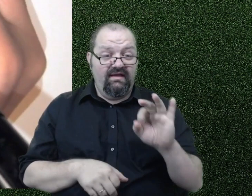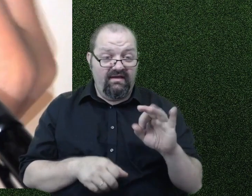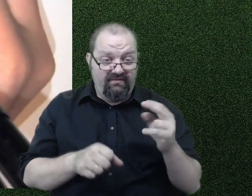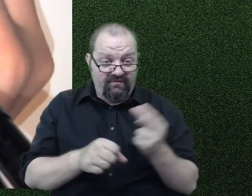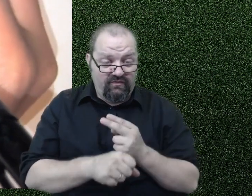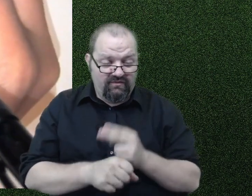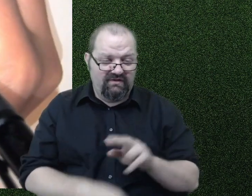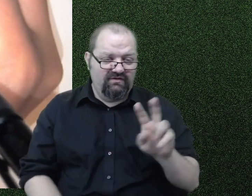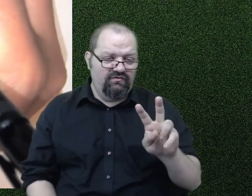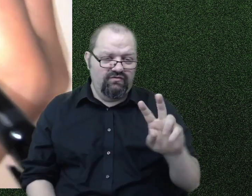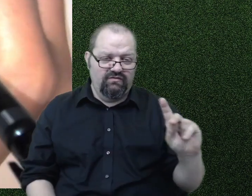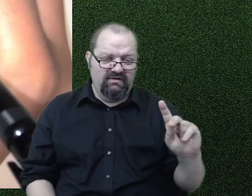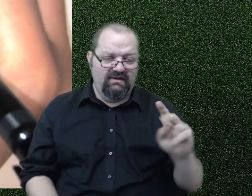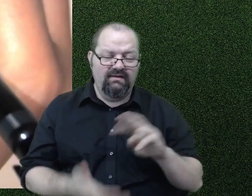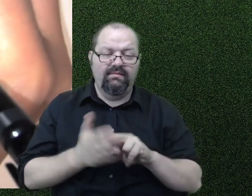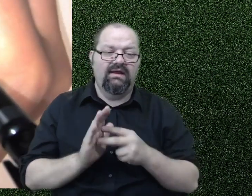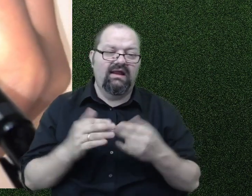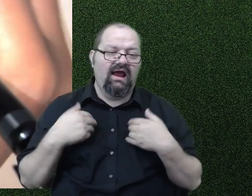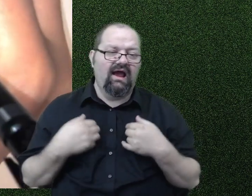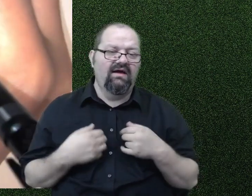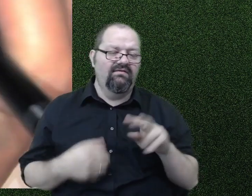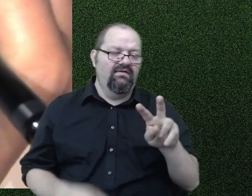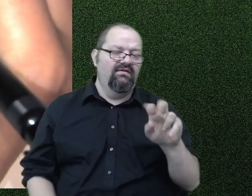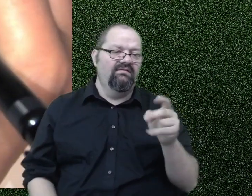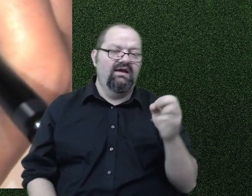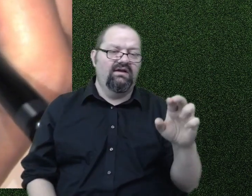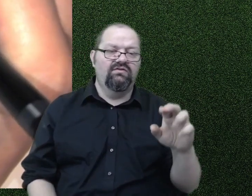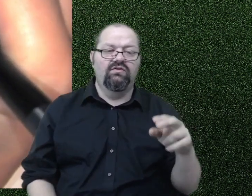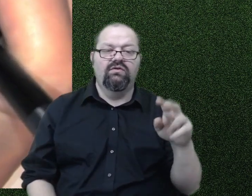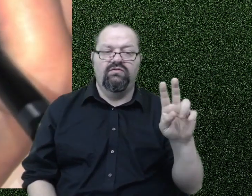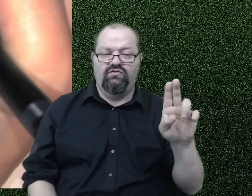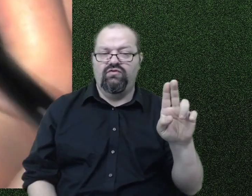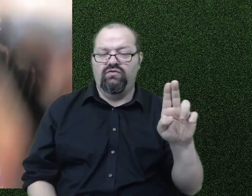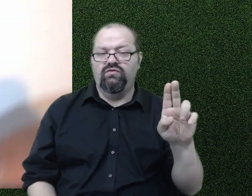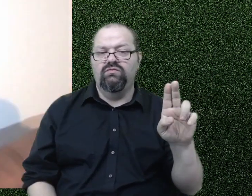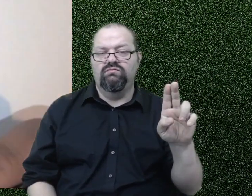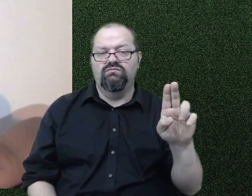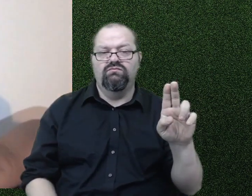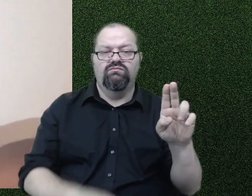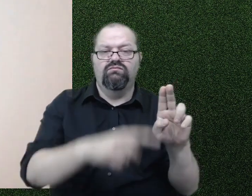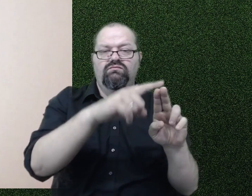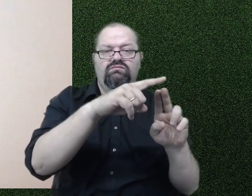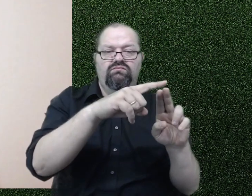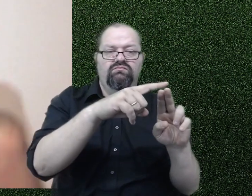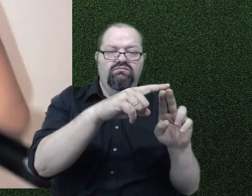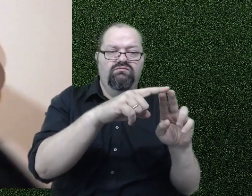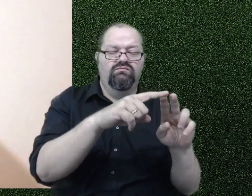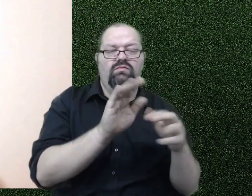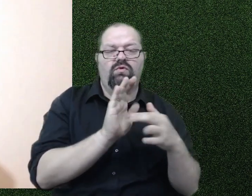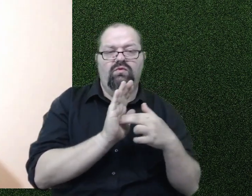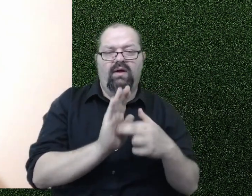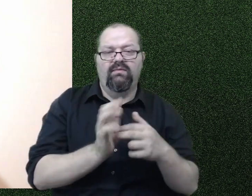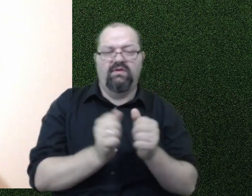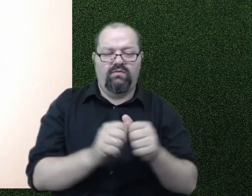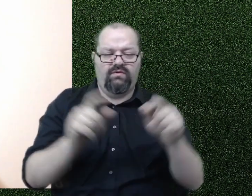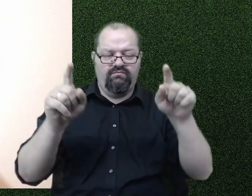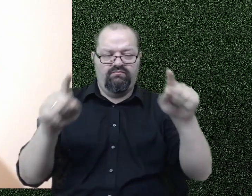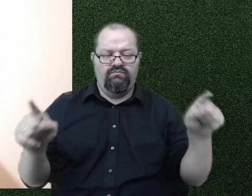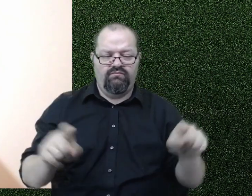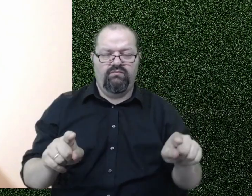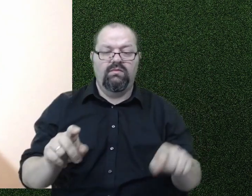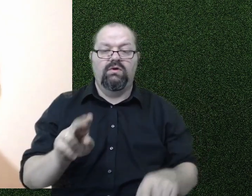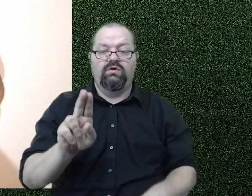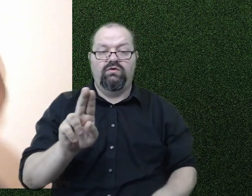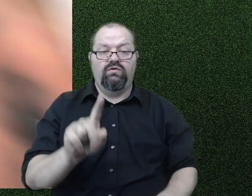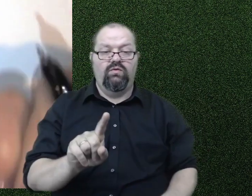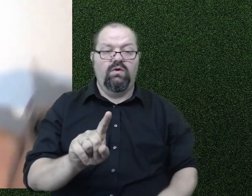let's say we've got a vector u. It can be represented by components u1 and u2.